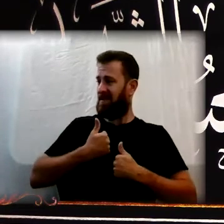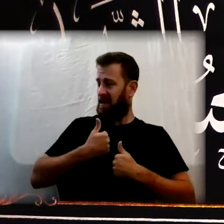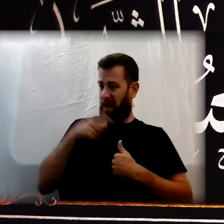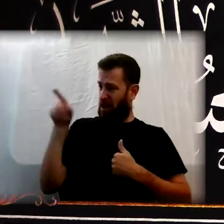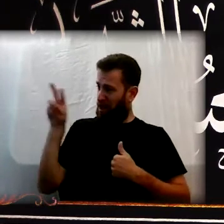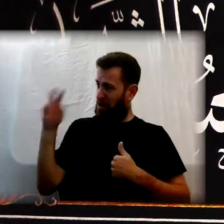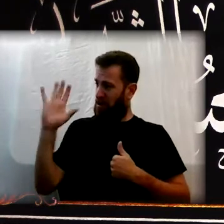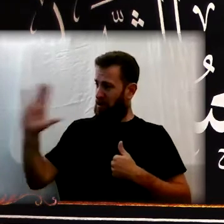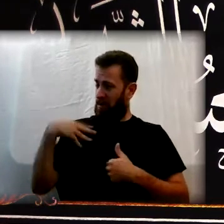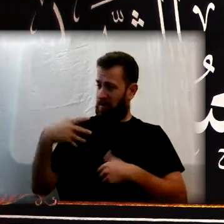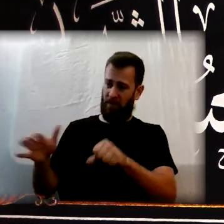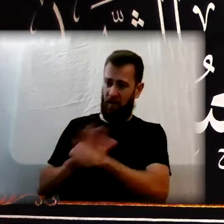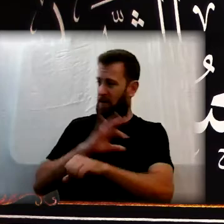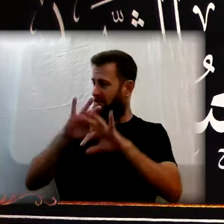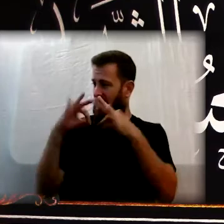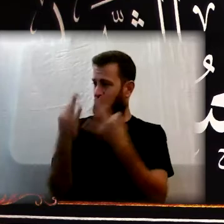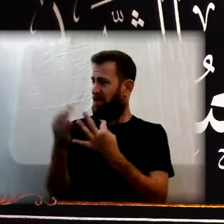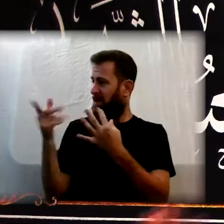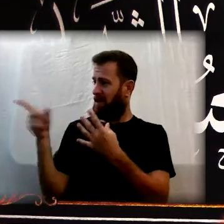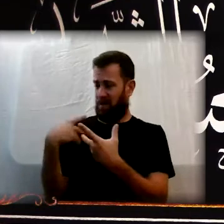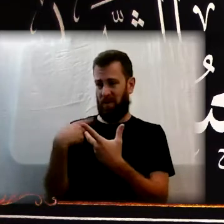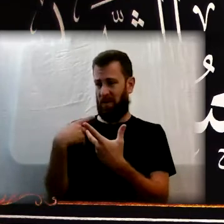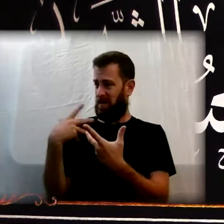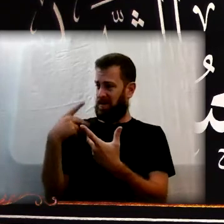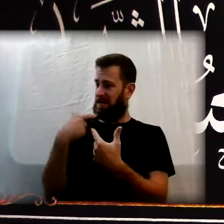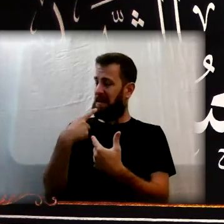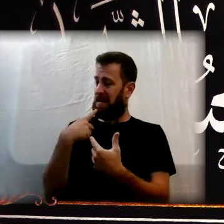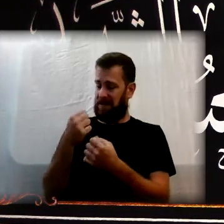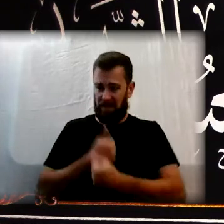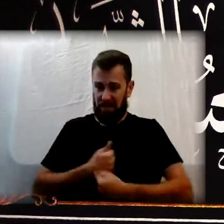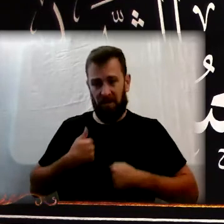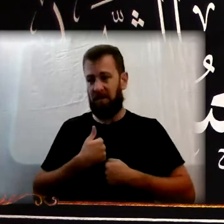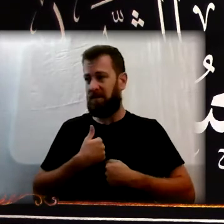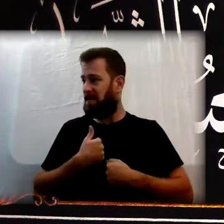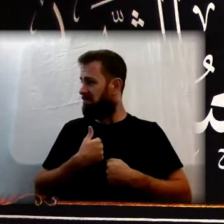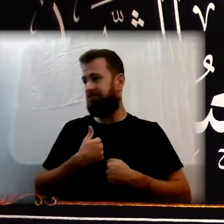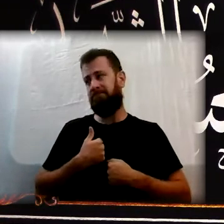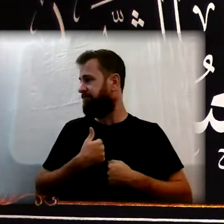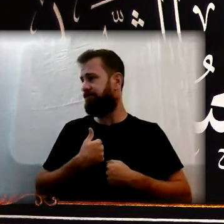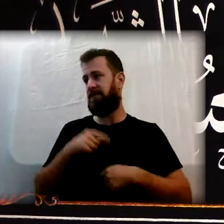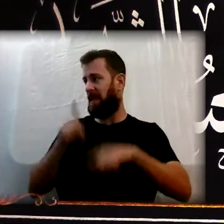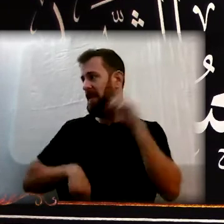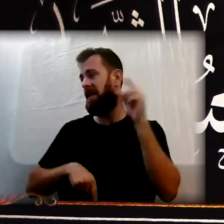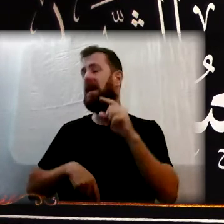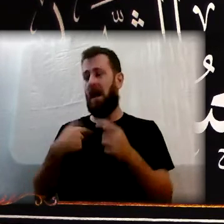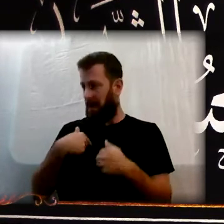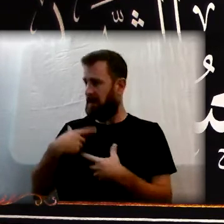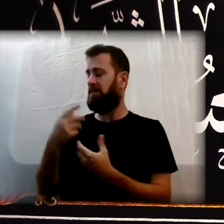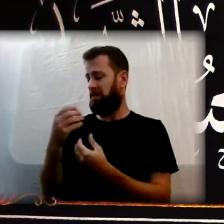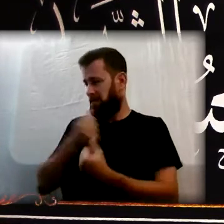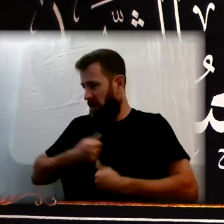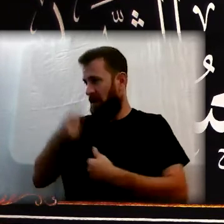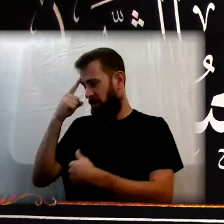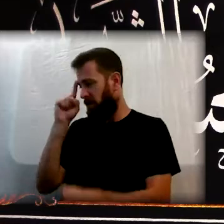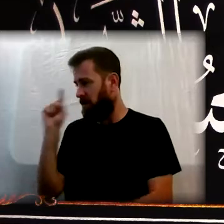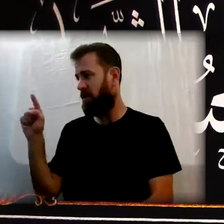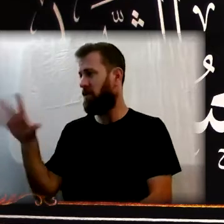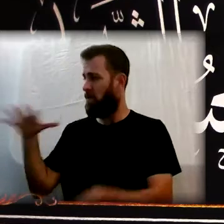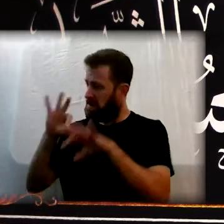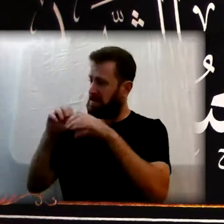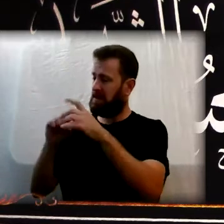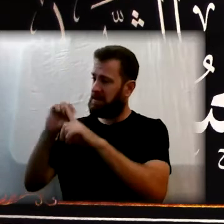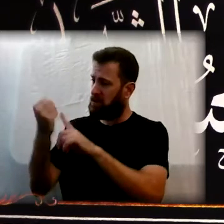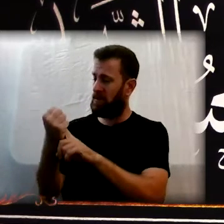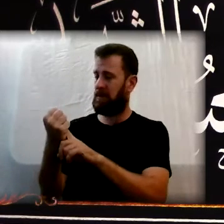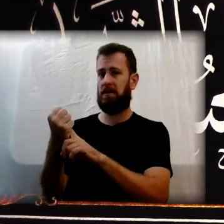condolences. Look at your entire family. How can you be the one to give me condolences? I give you condolences,